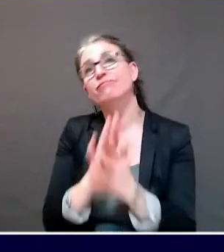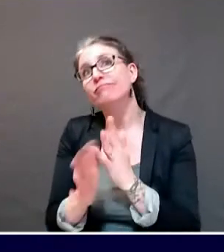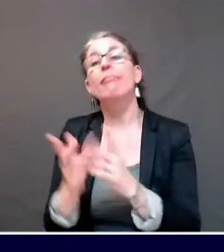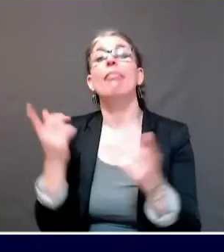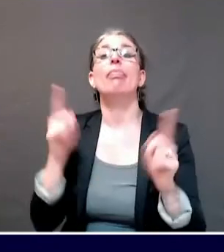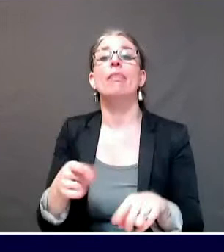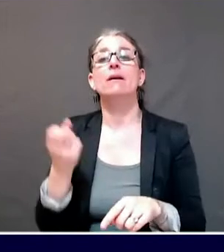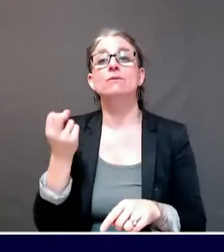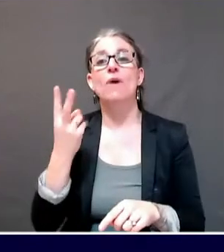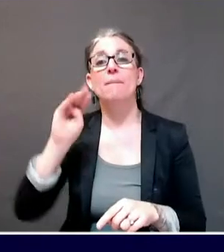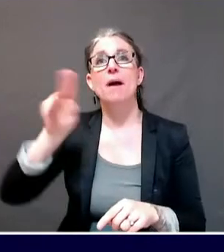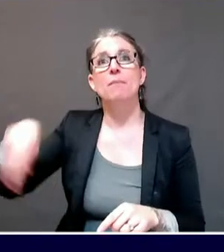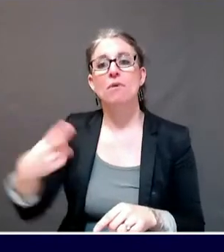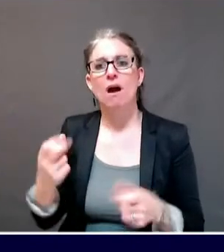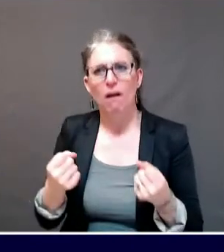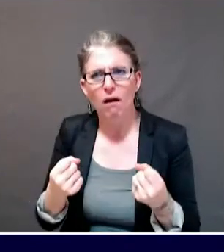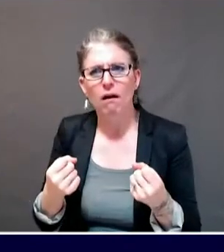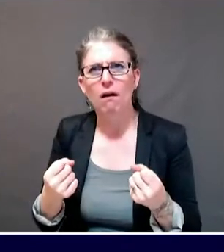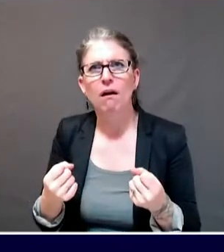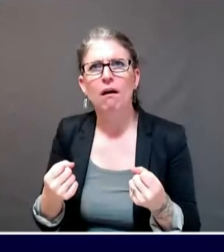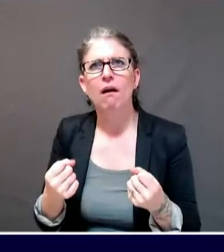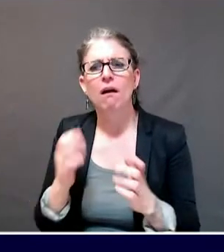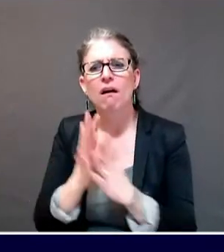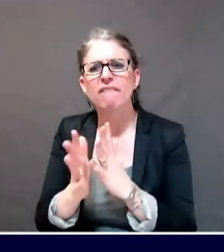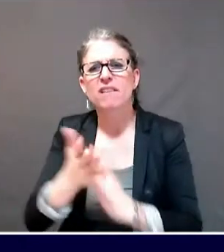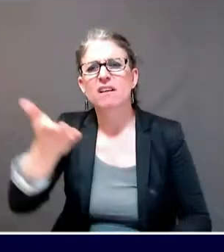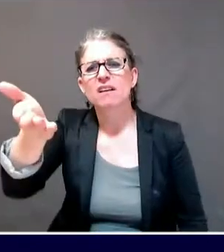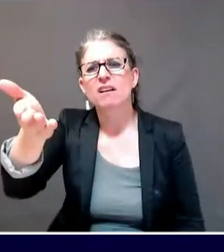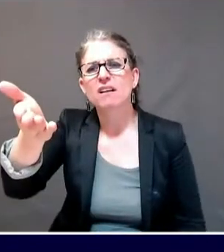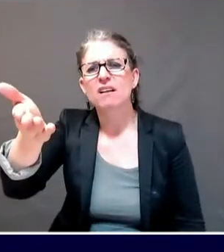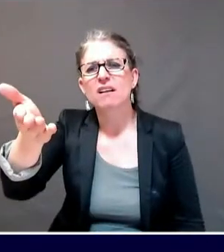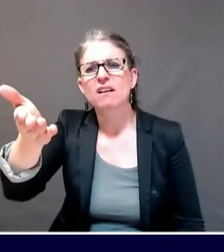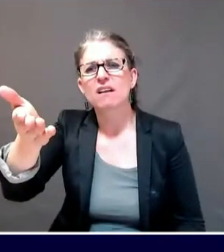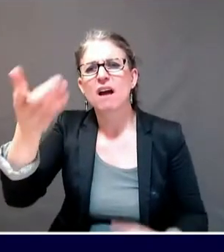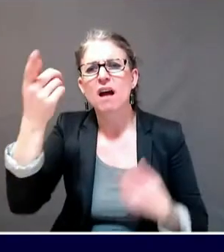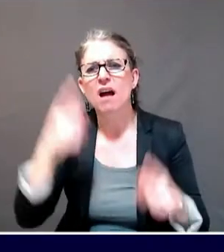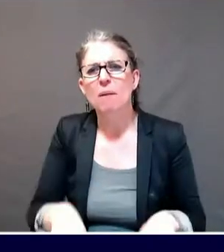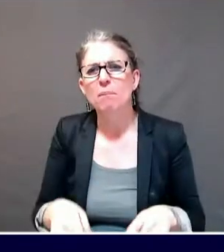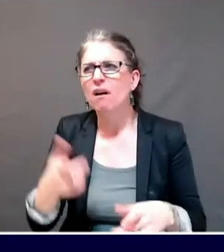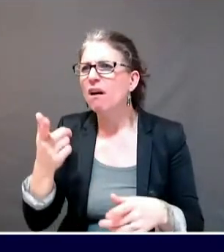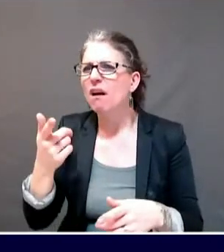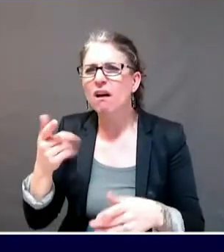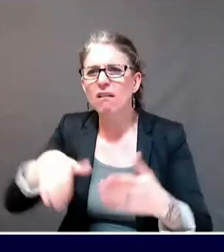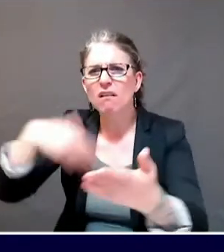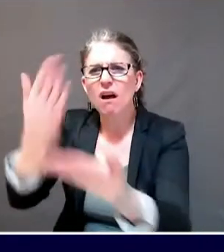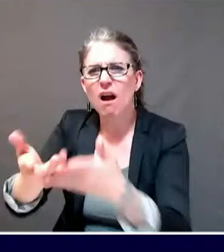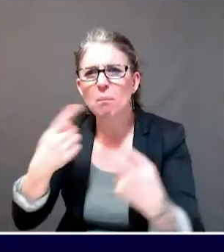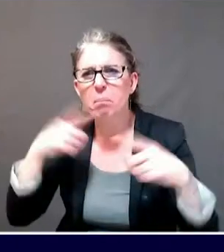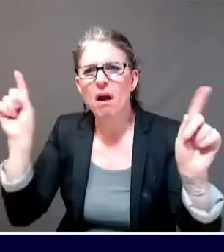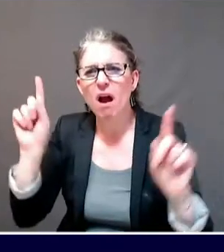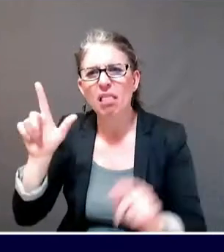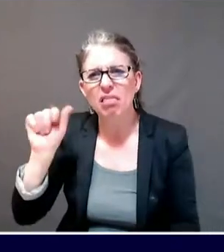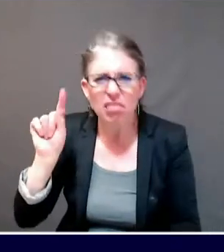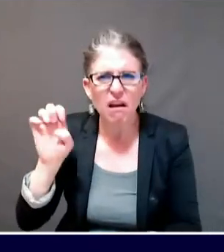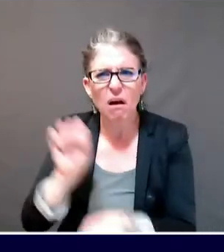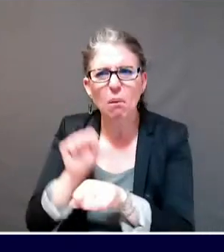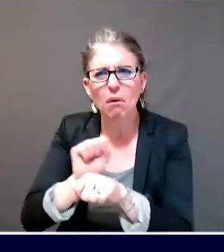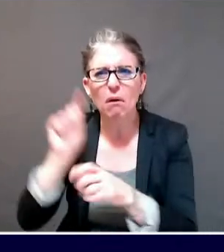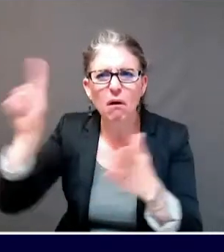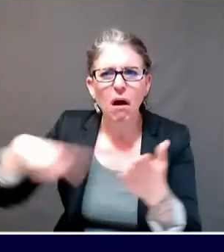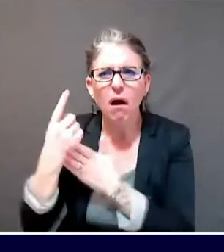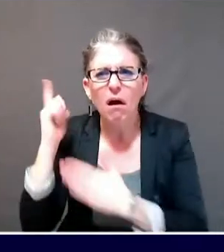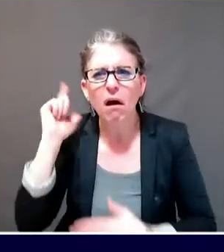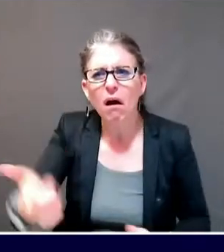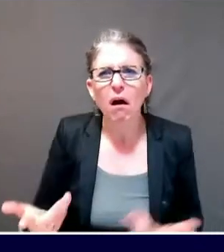going to take me 8 hours to get to work. Well, no, we know you're going to speed up. The vaccination is the